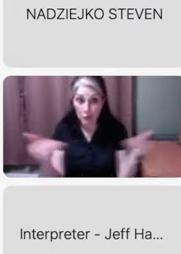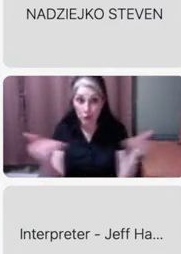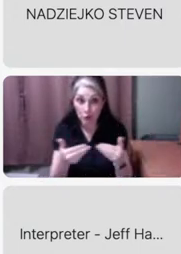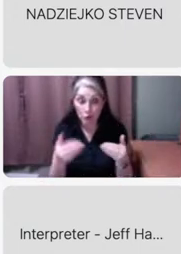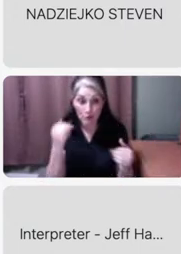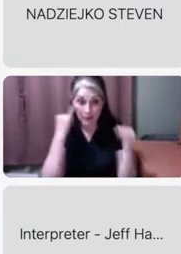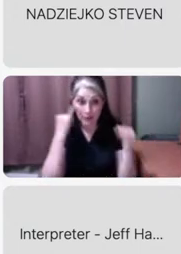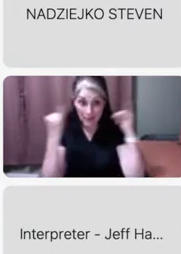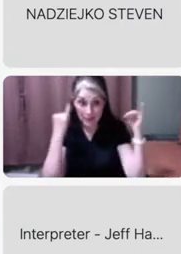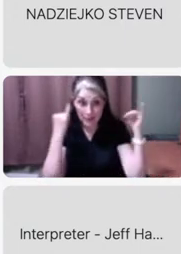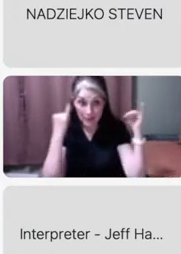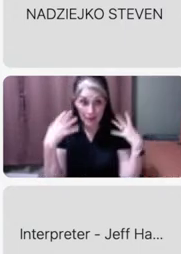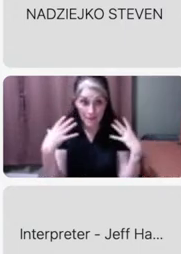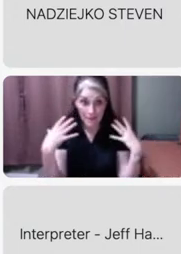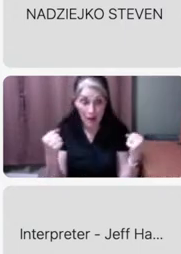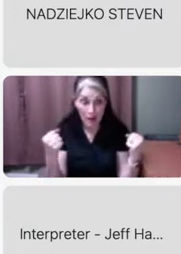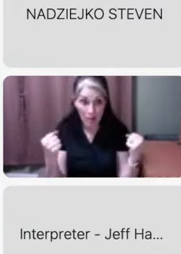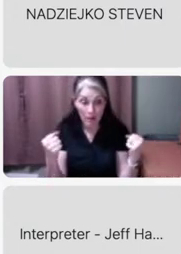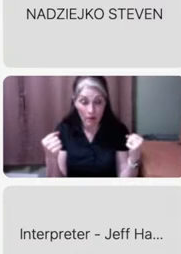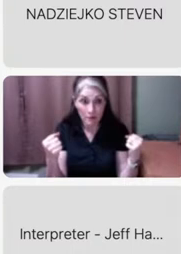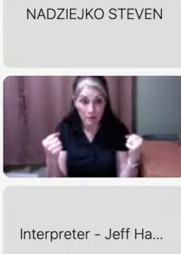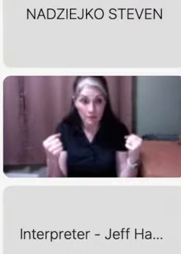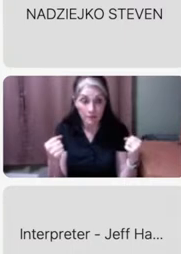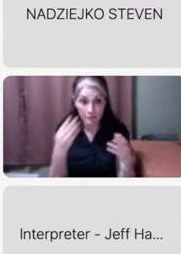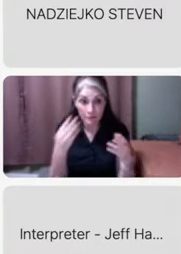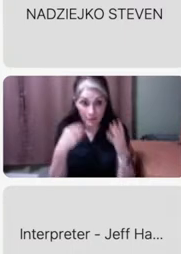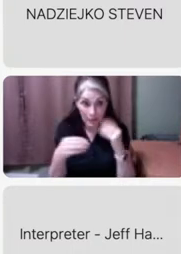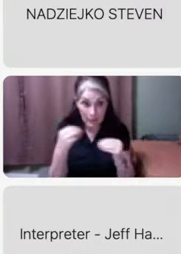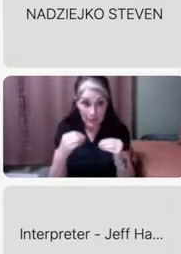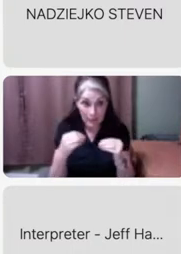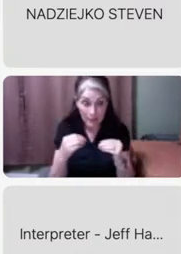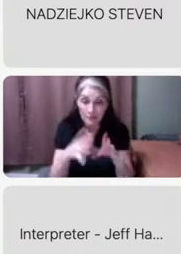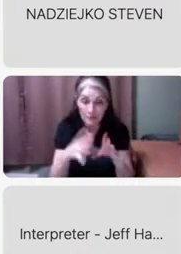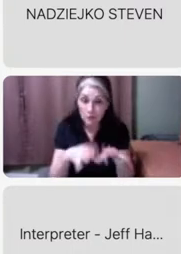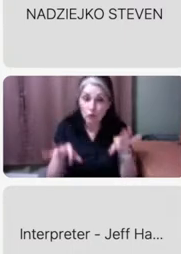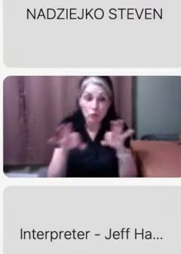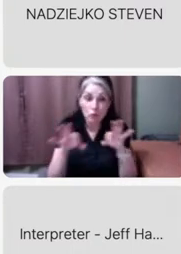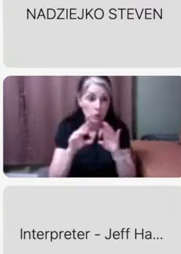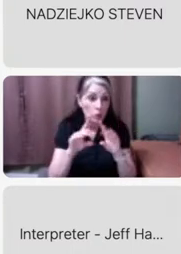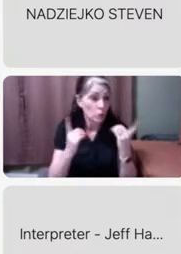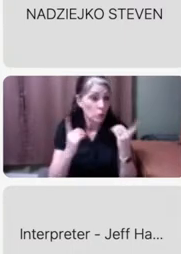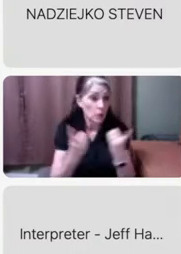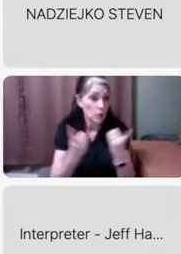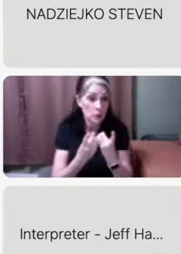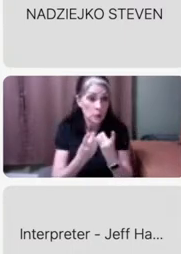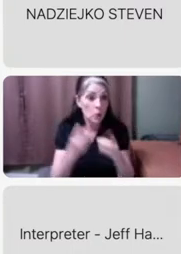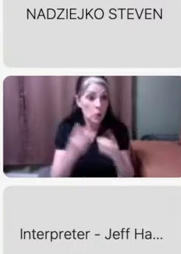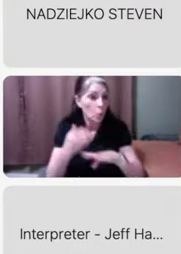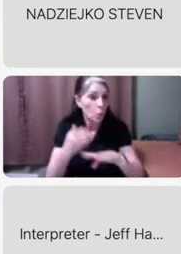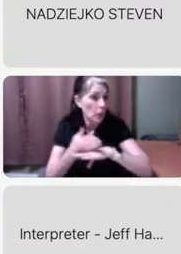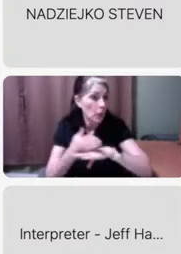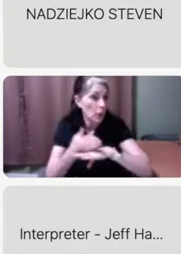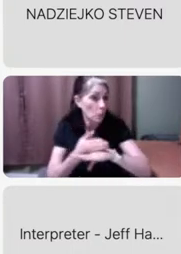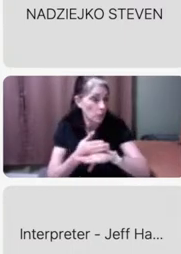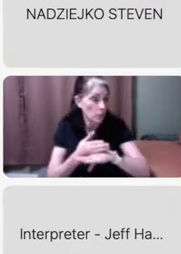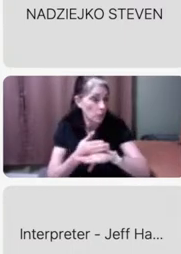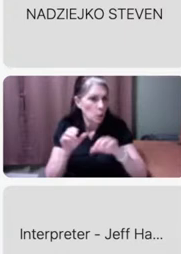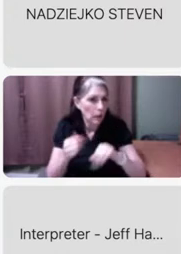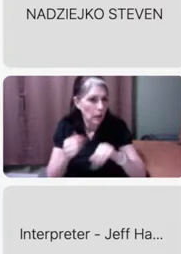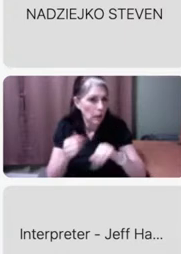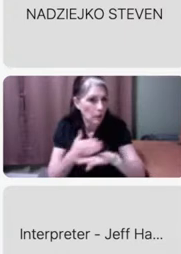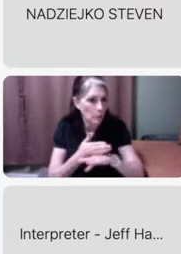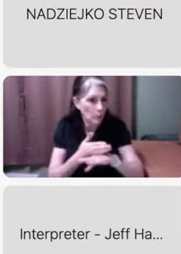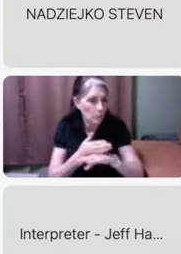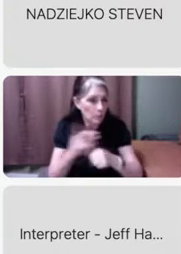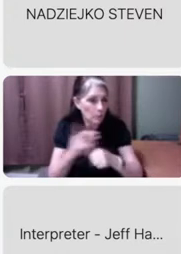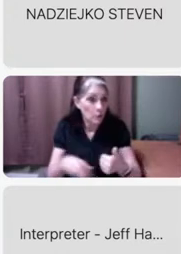wellness healthy eating is really critical to our district and i think we're improving and there's room for improvement so number one we know we